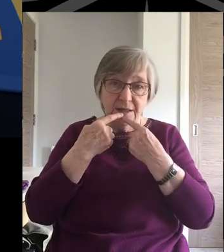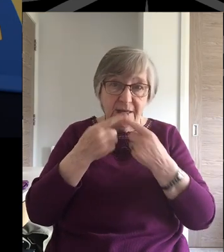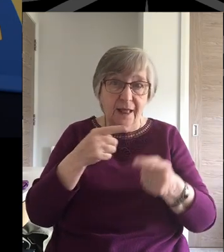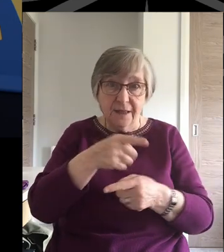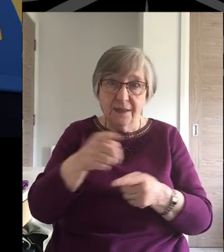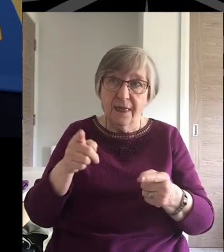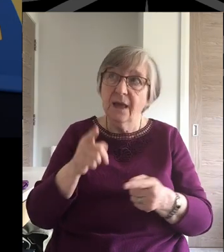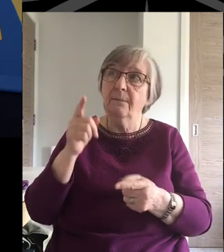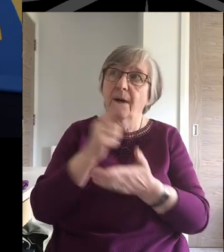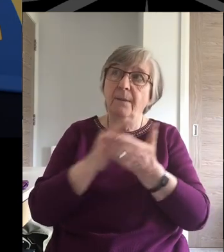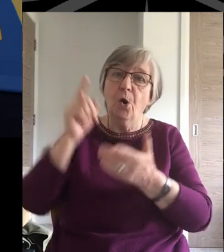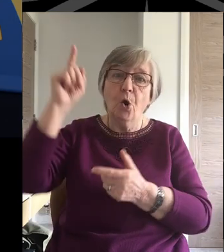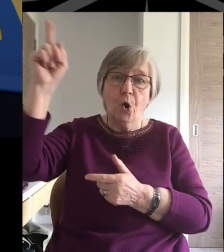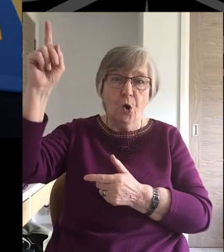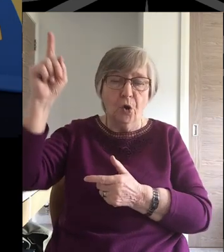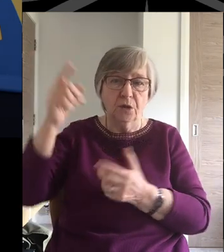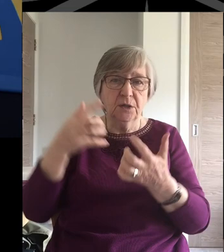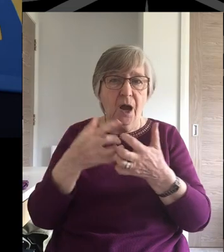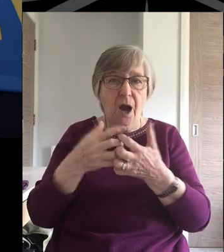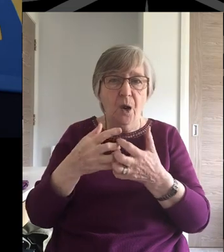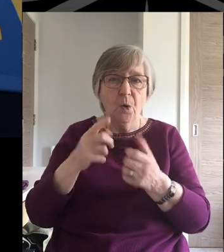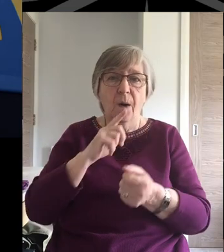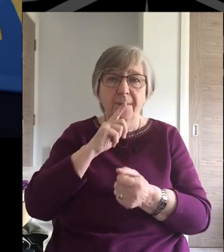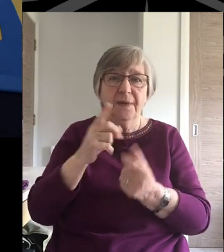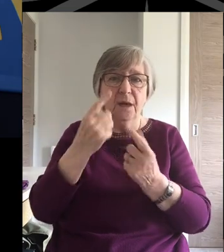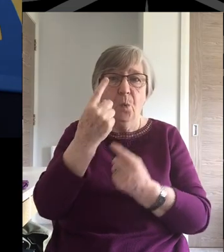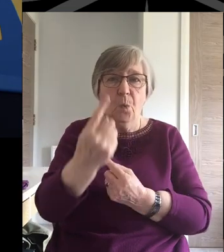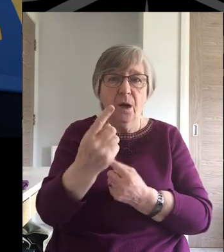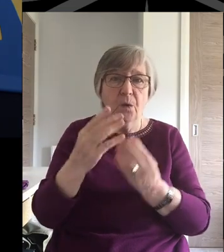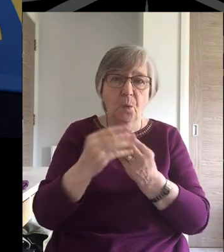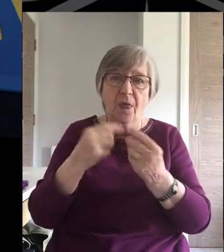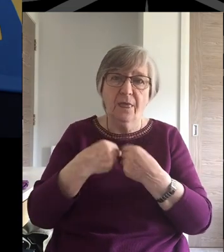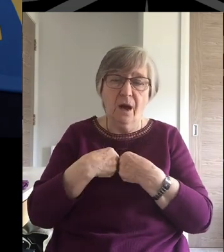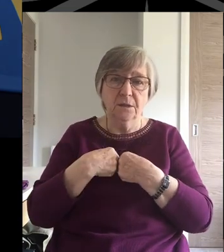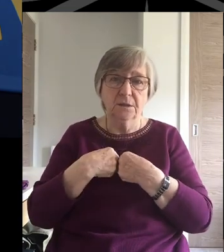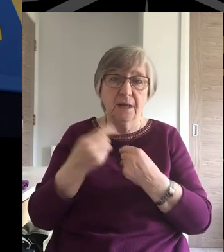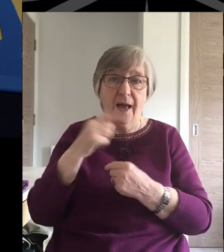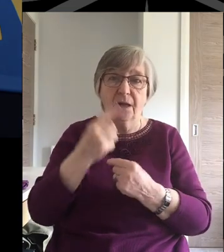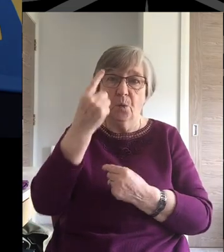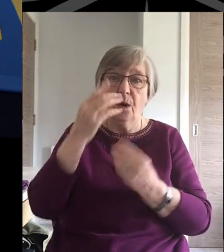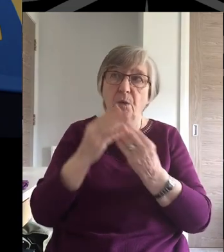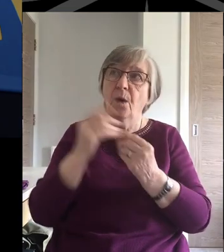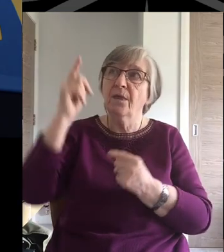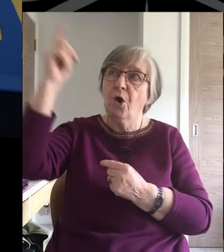known to us by being one with us while at the same time being one with God.